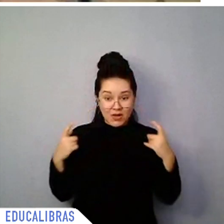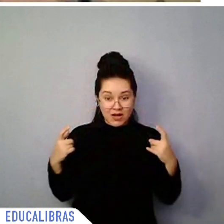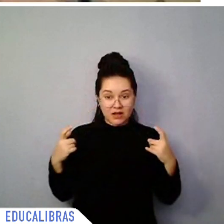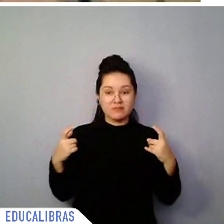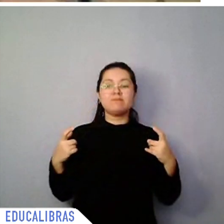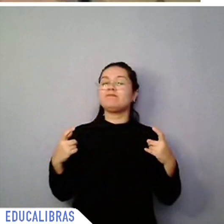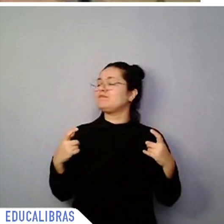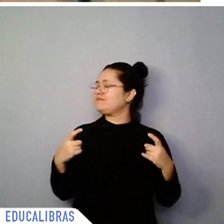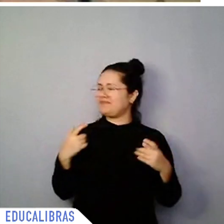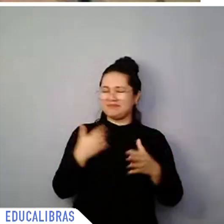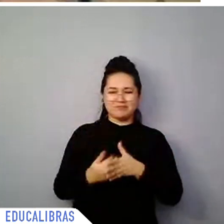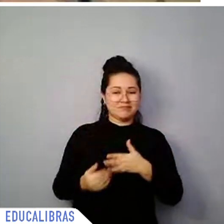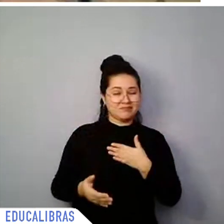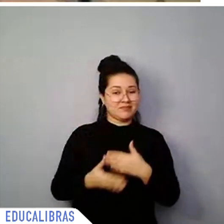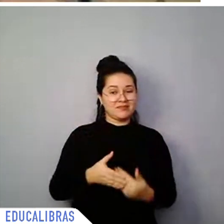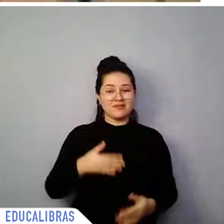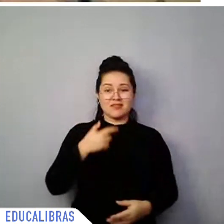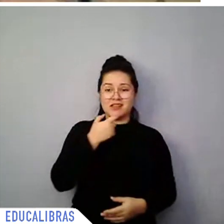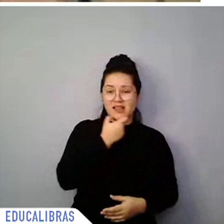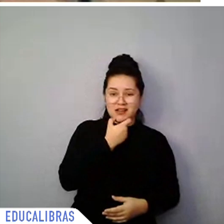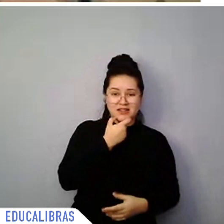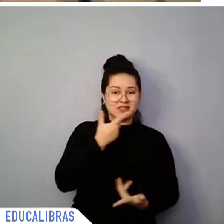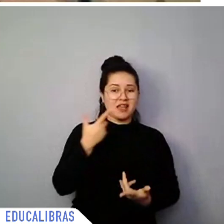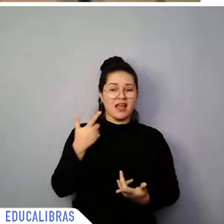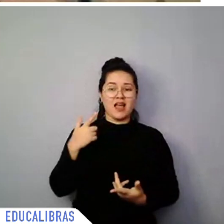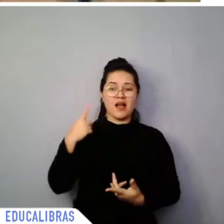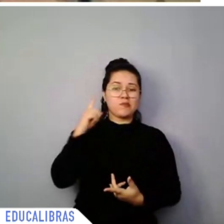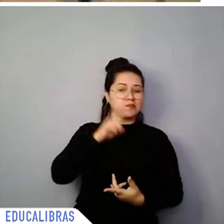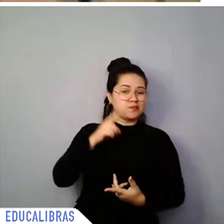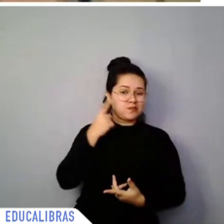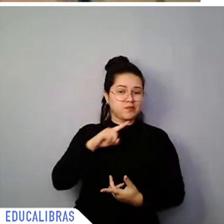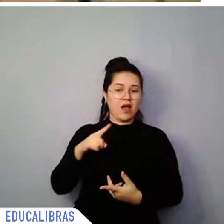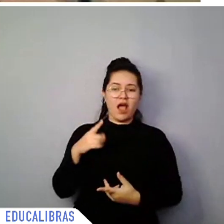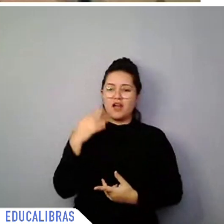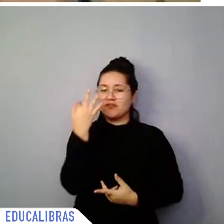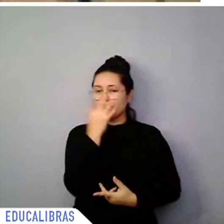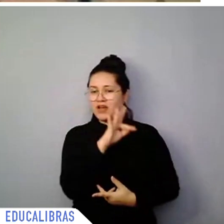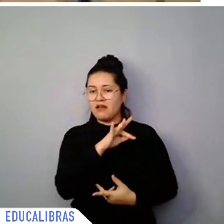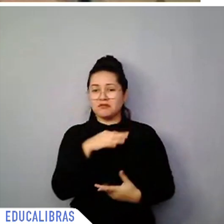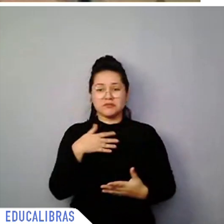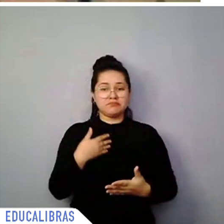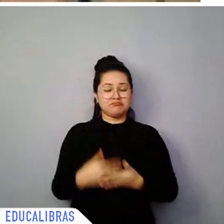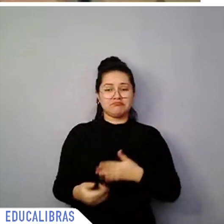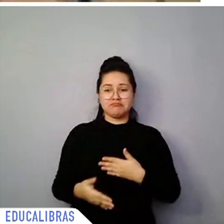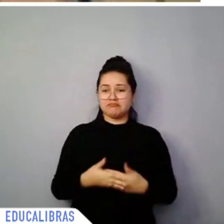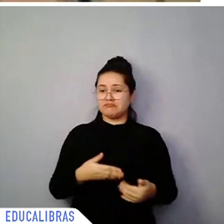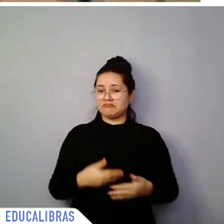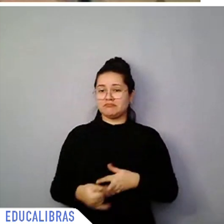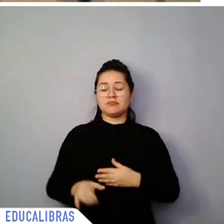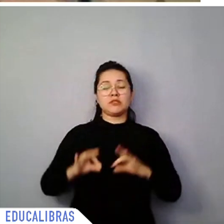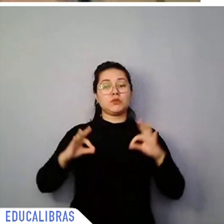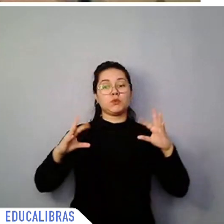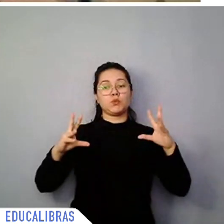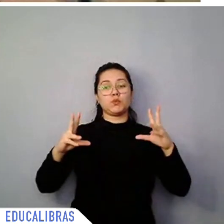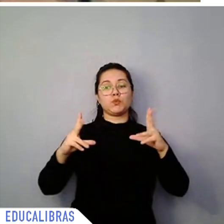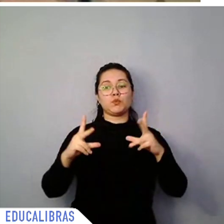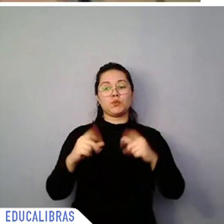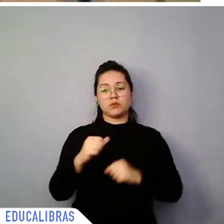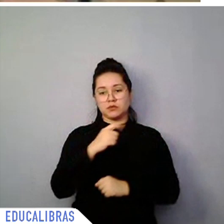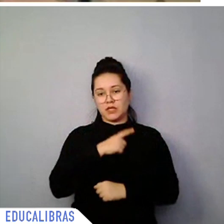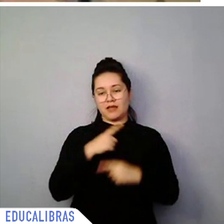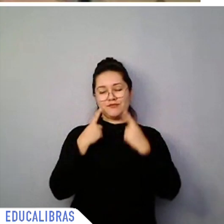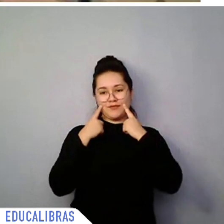focused on that very much. We can talk about education, and that's very specific. But when you talk about violence against women, we